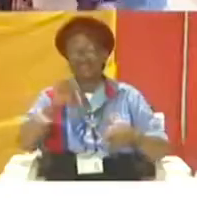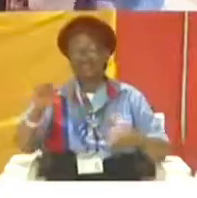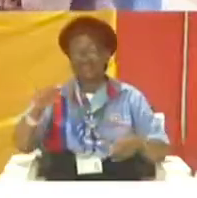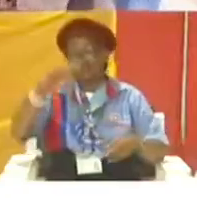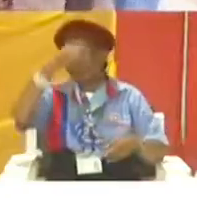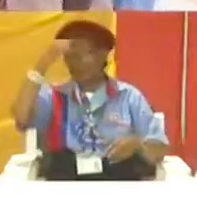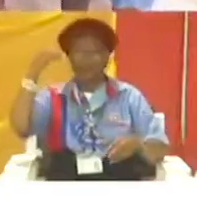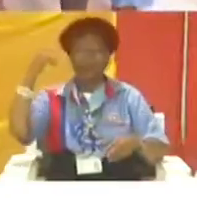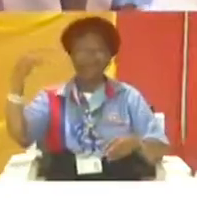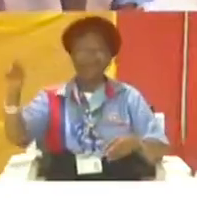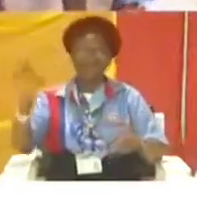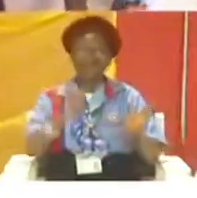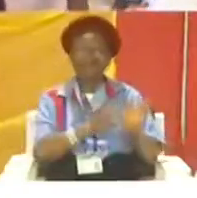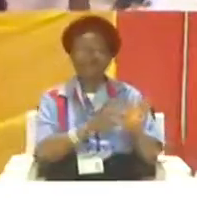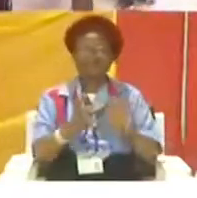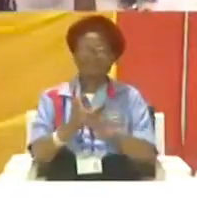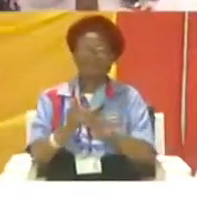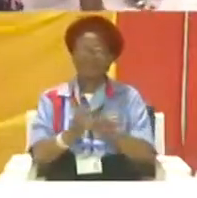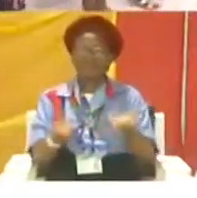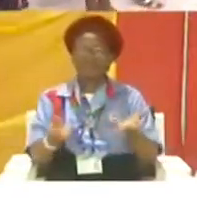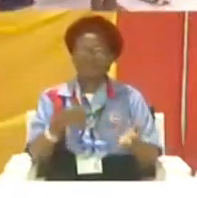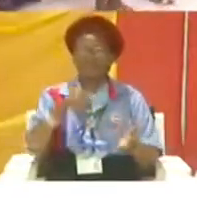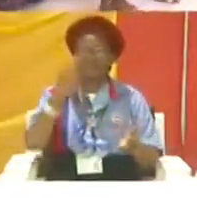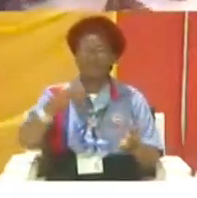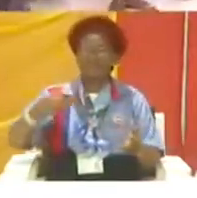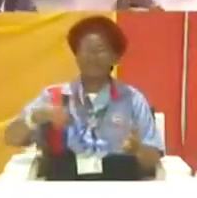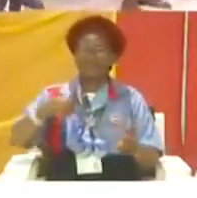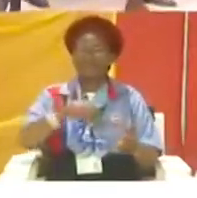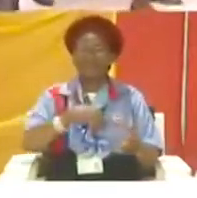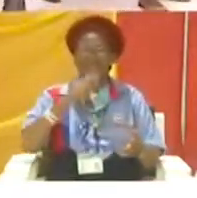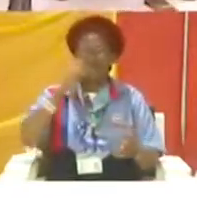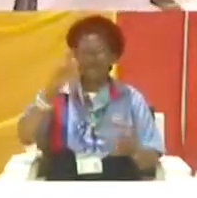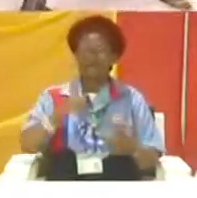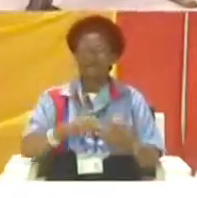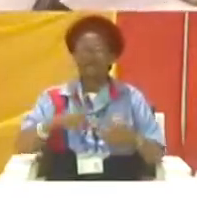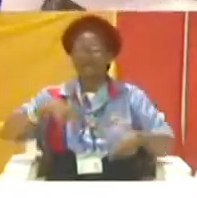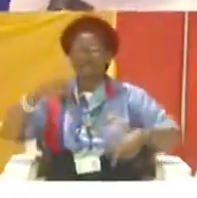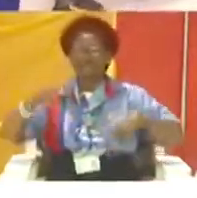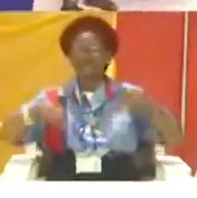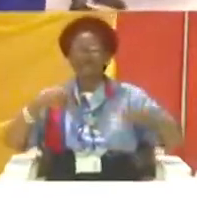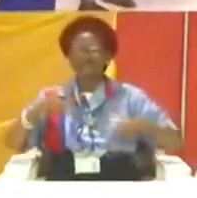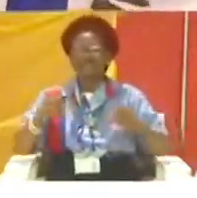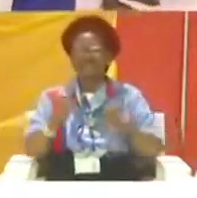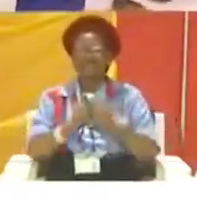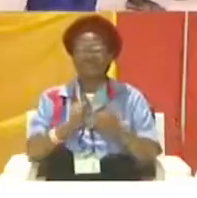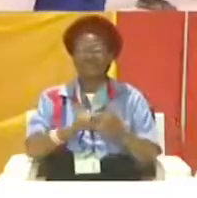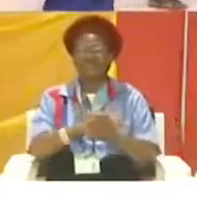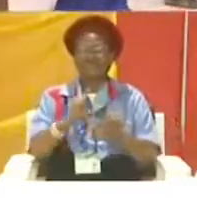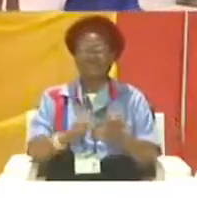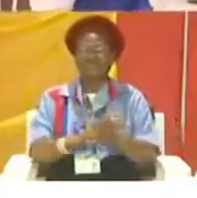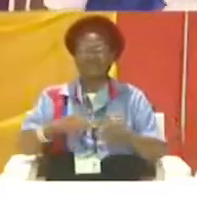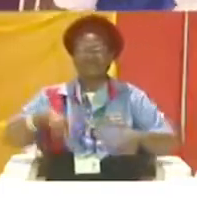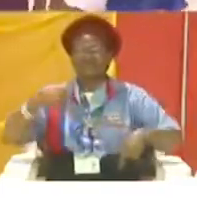who rejoice. Go ahead, band. You've done so